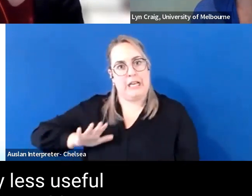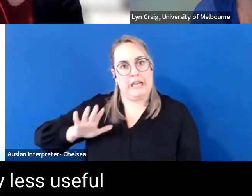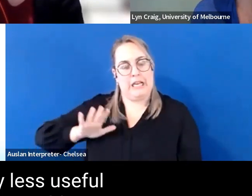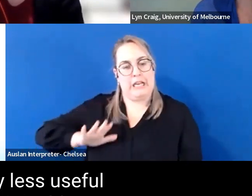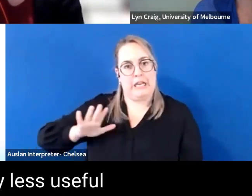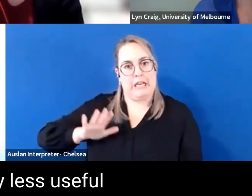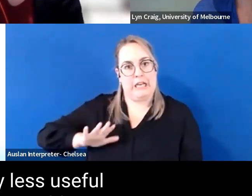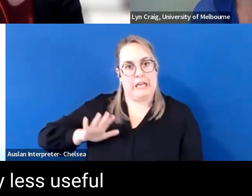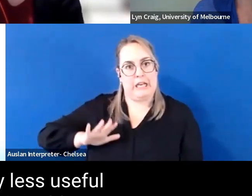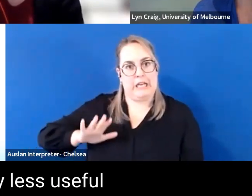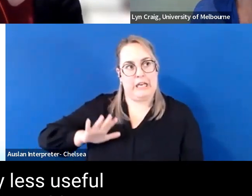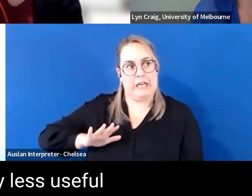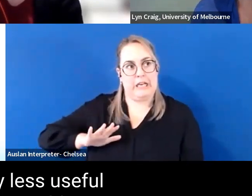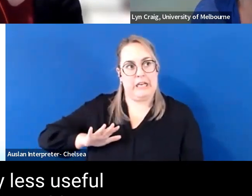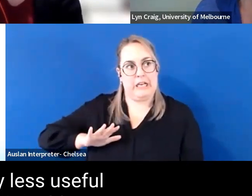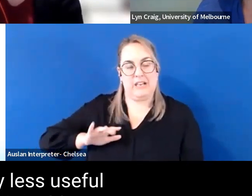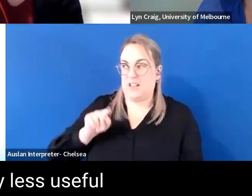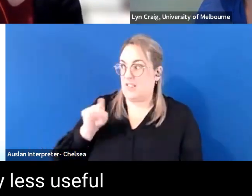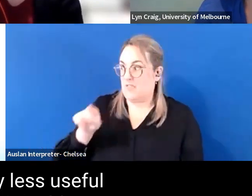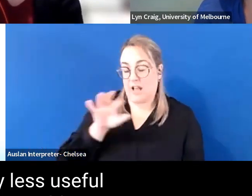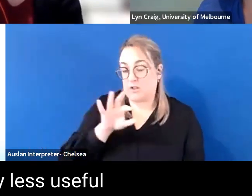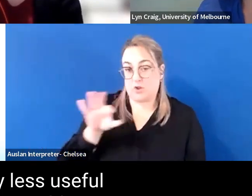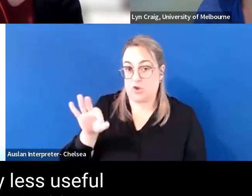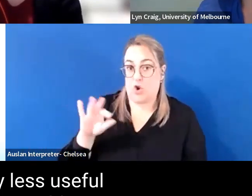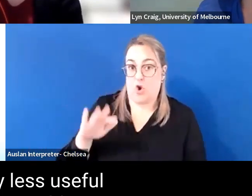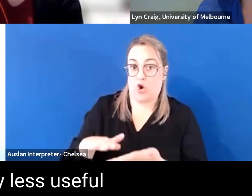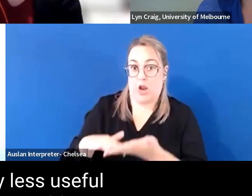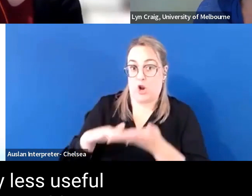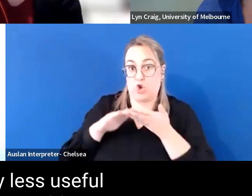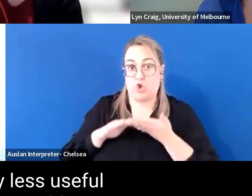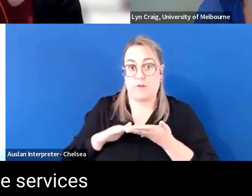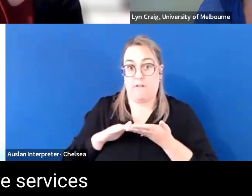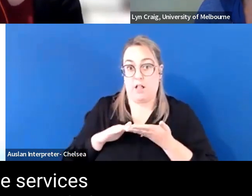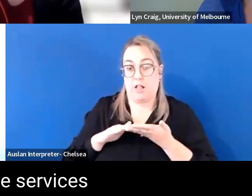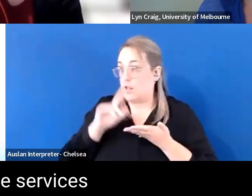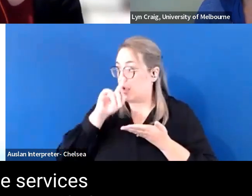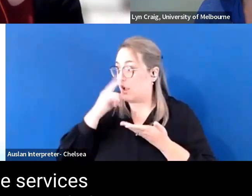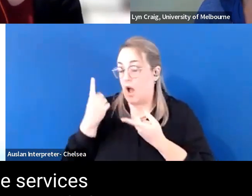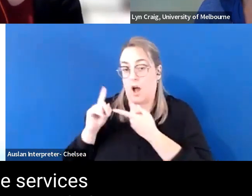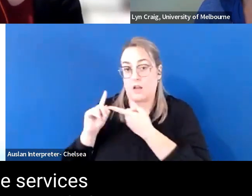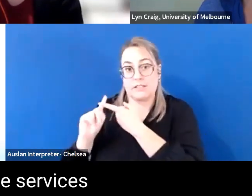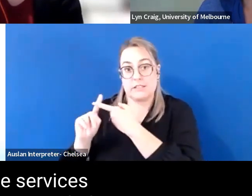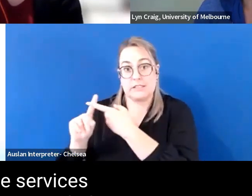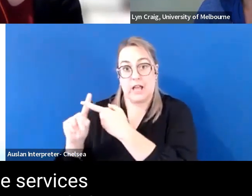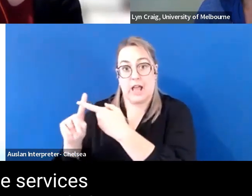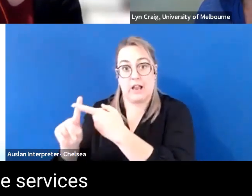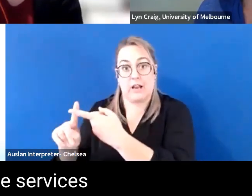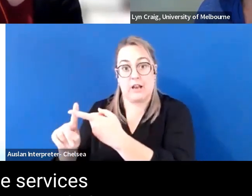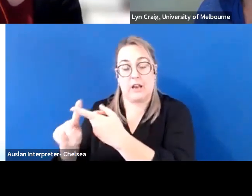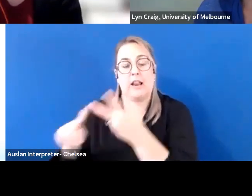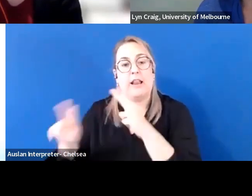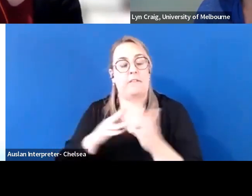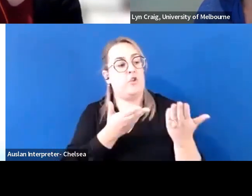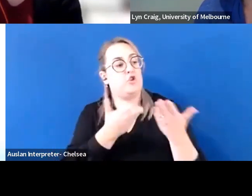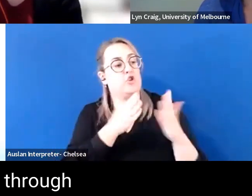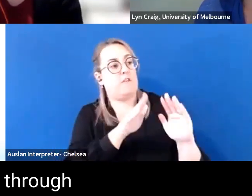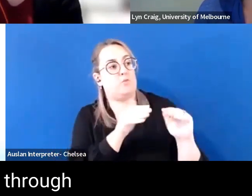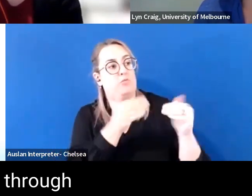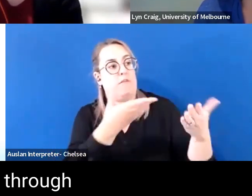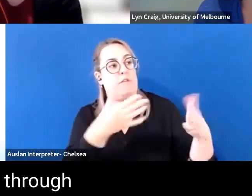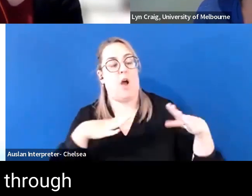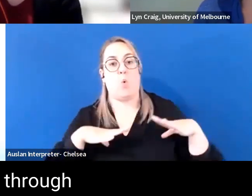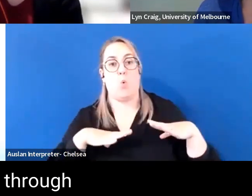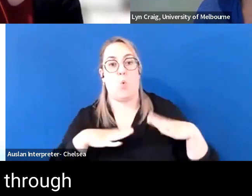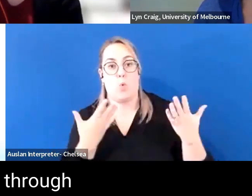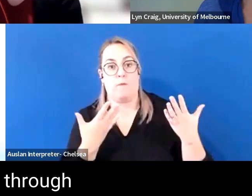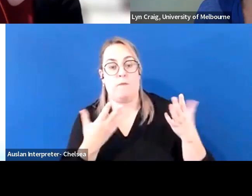less useful and sustainable than if the services were being provided at